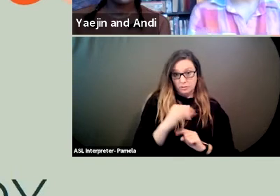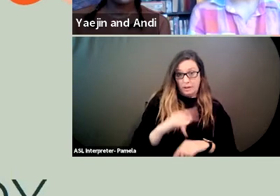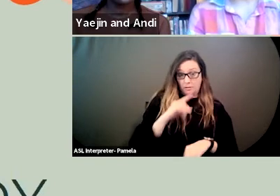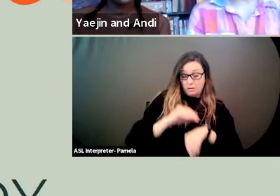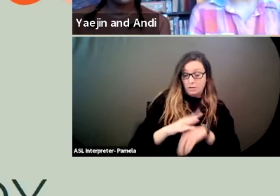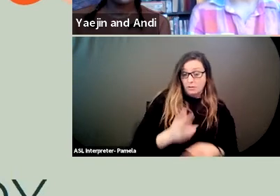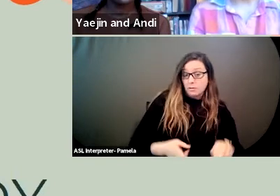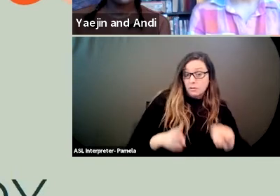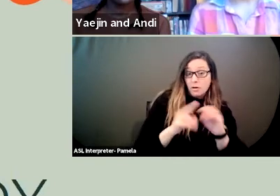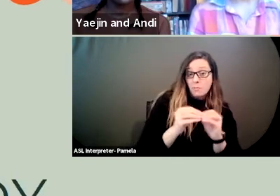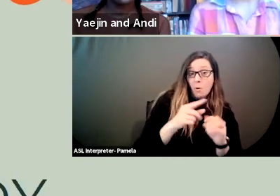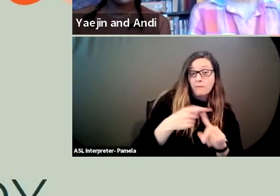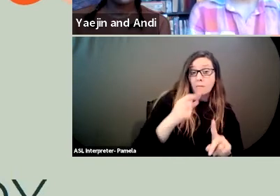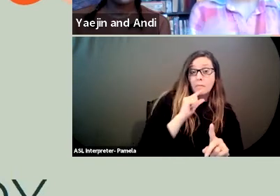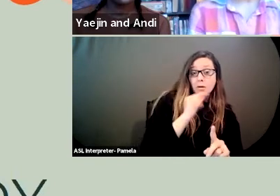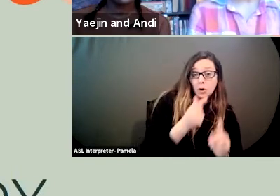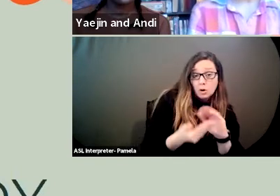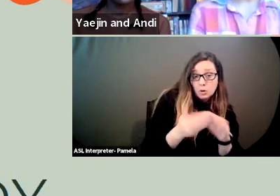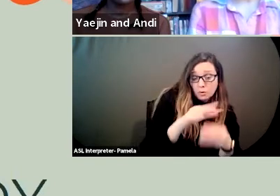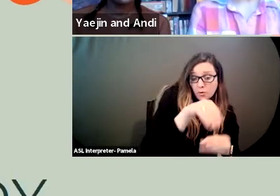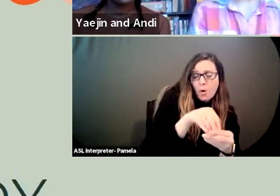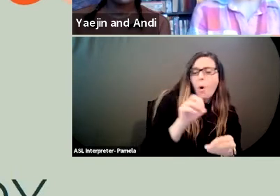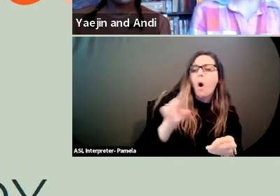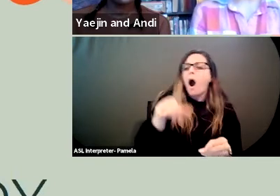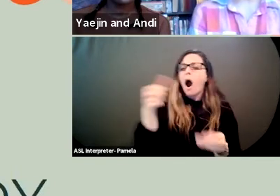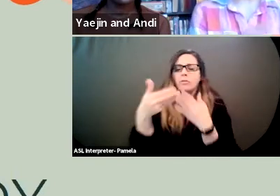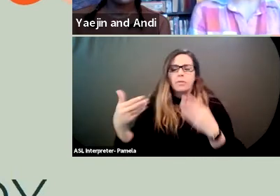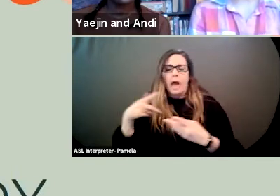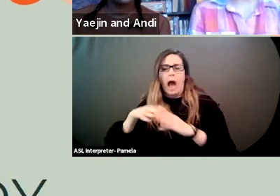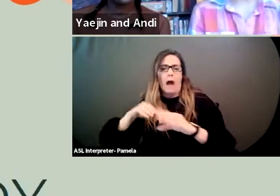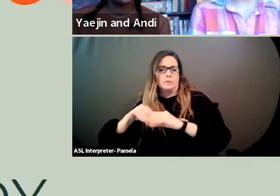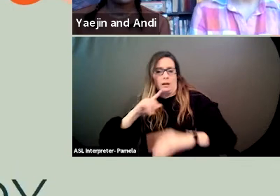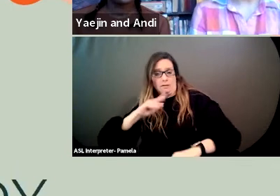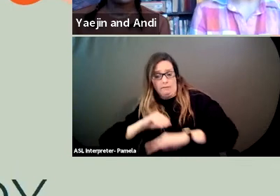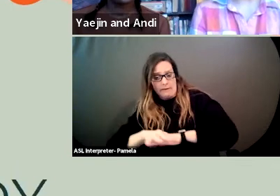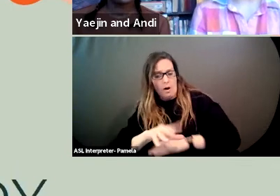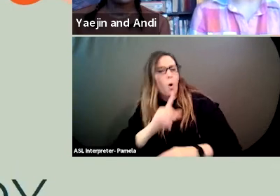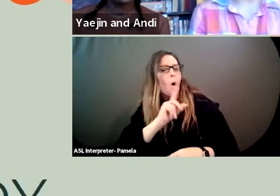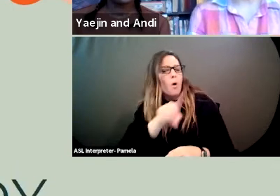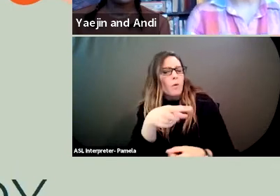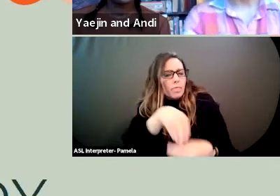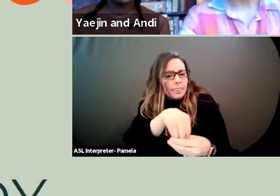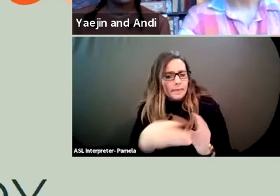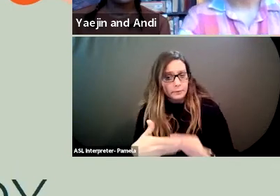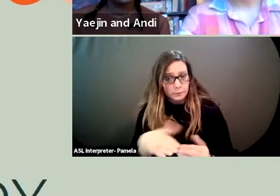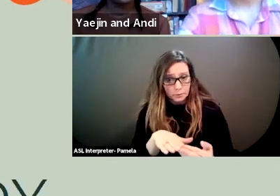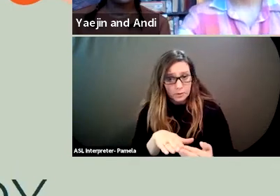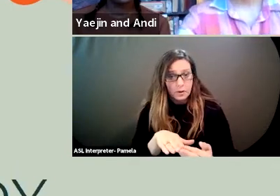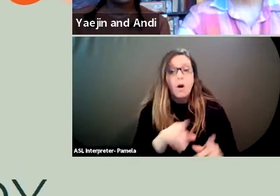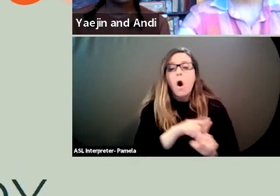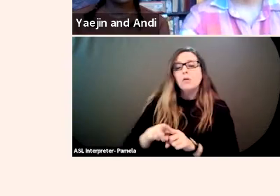or from external societal factors. We also looked at alternative pathways for more effective therapy modules for this population.